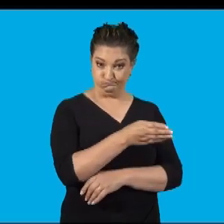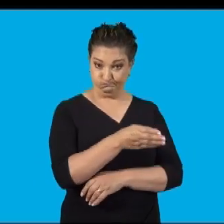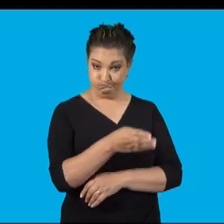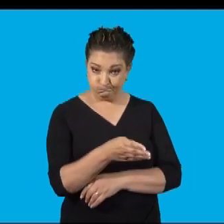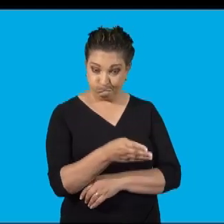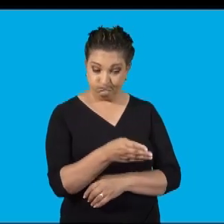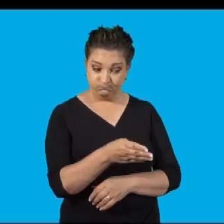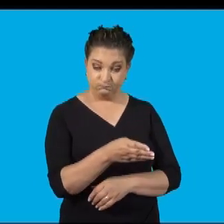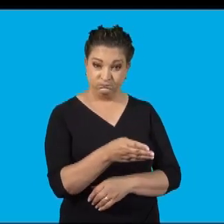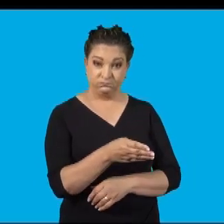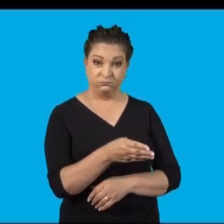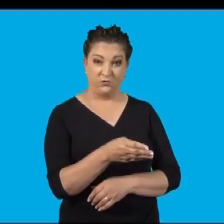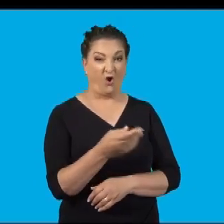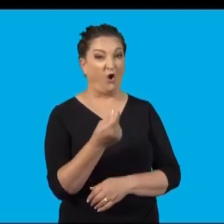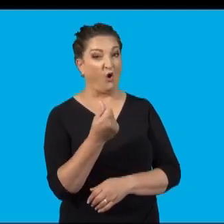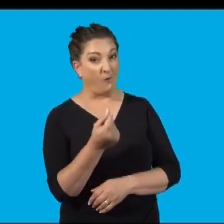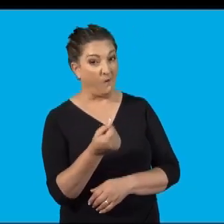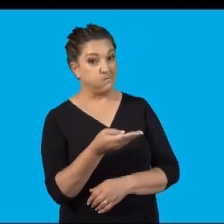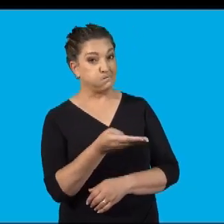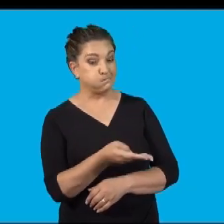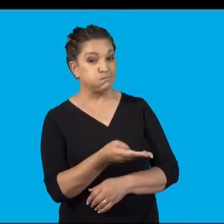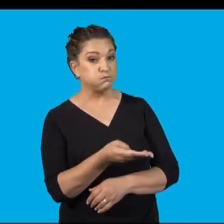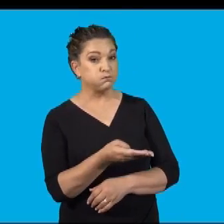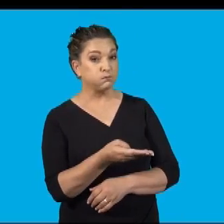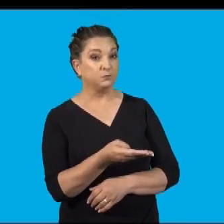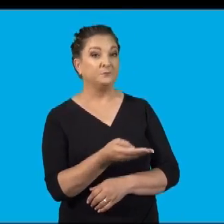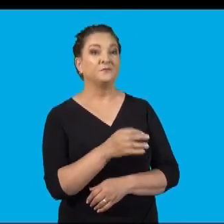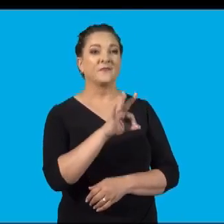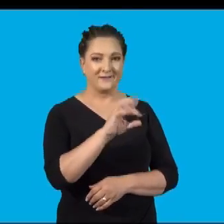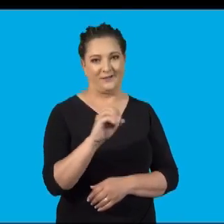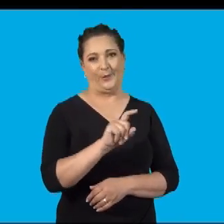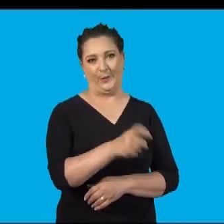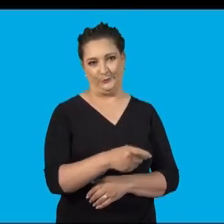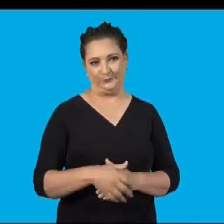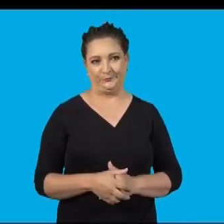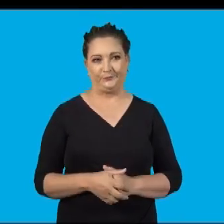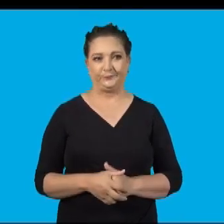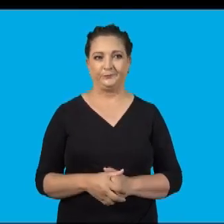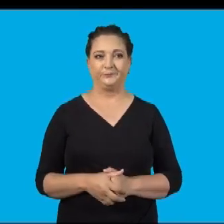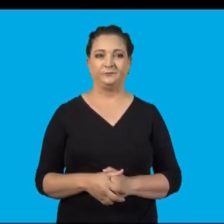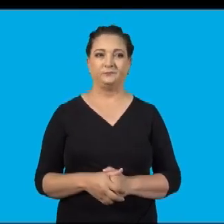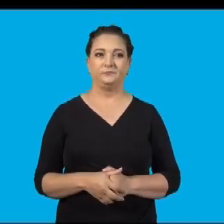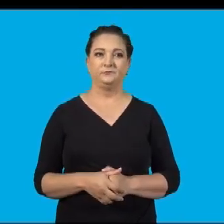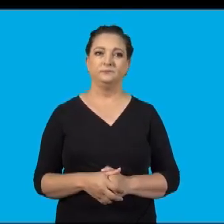then I would say the cost here is 300,000.